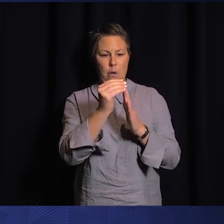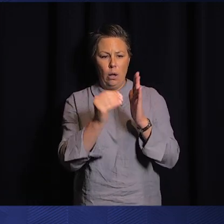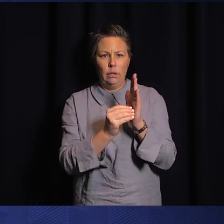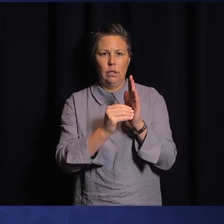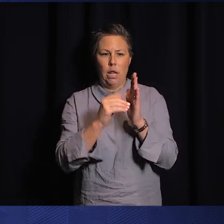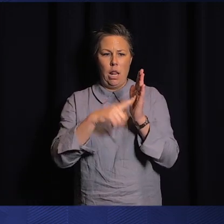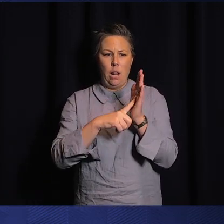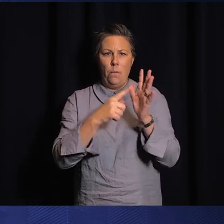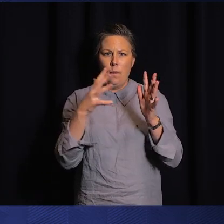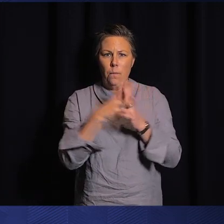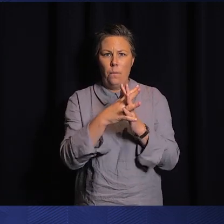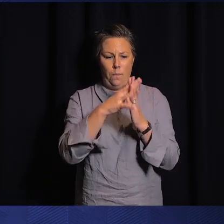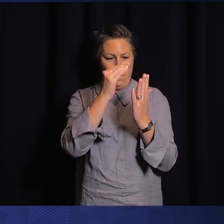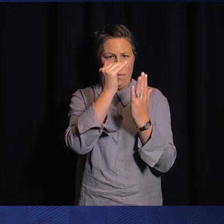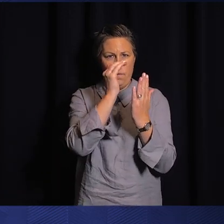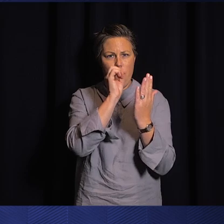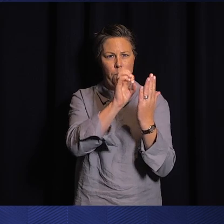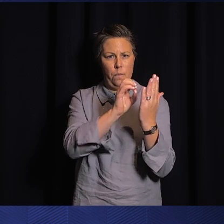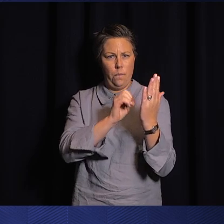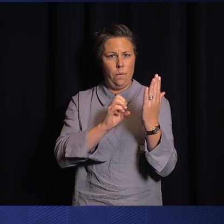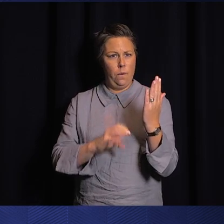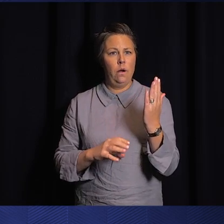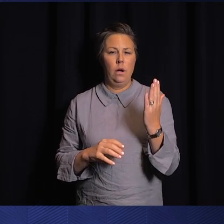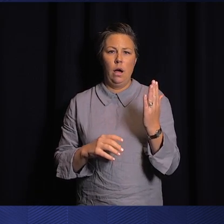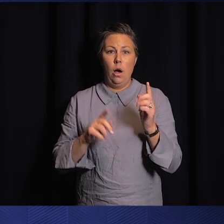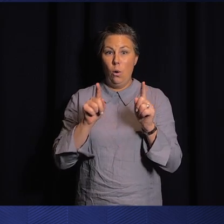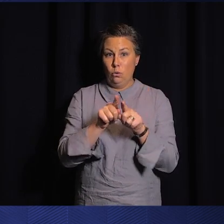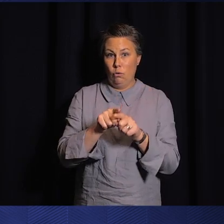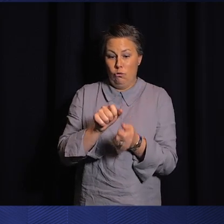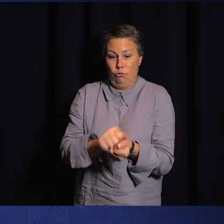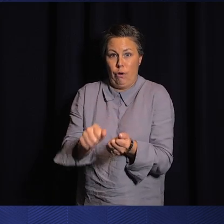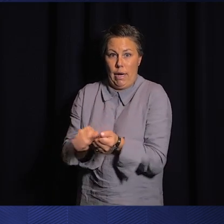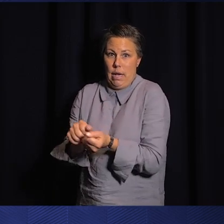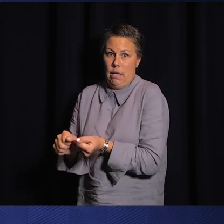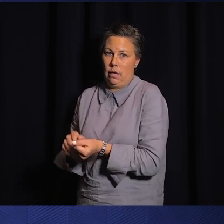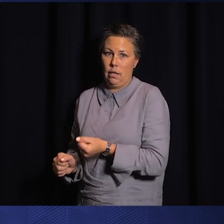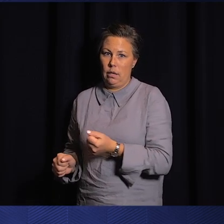strengthening, and different other points that we've touched upon today.